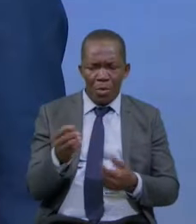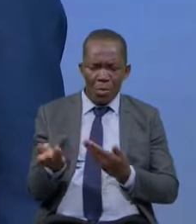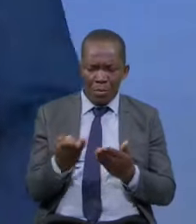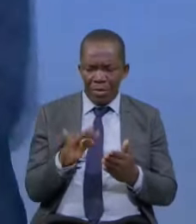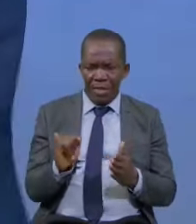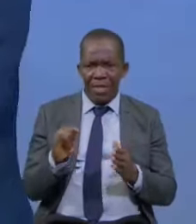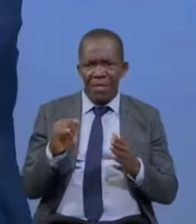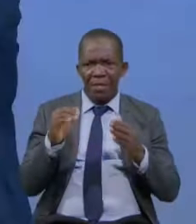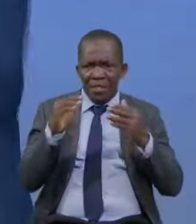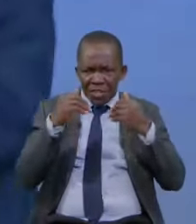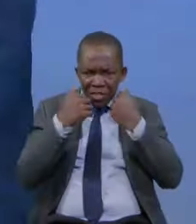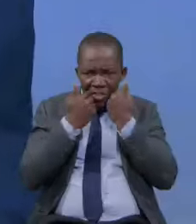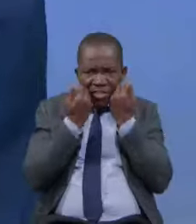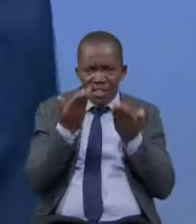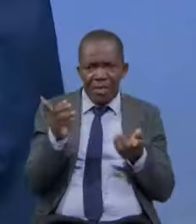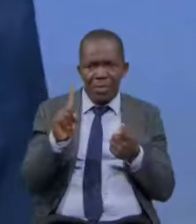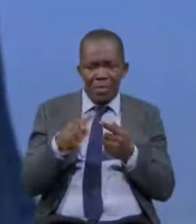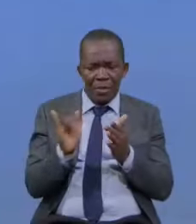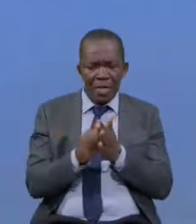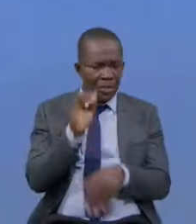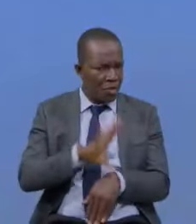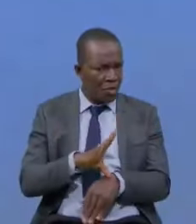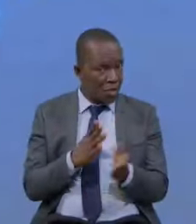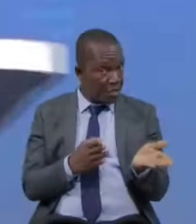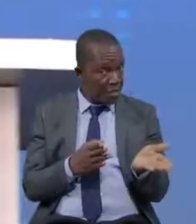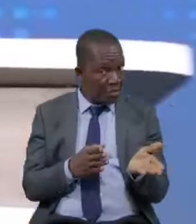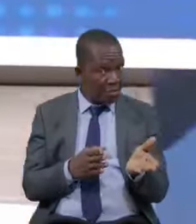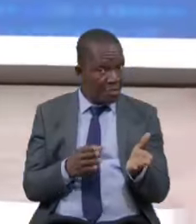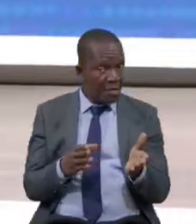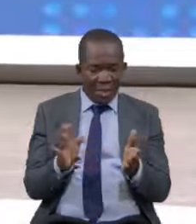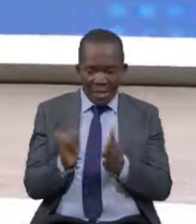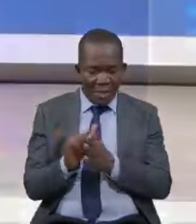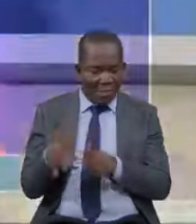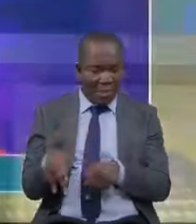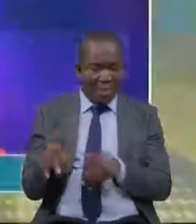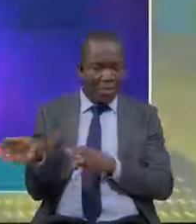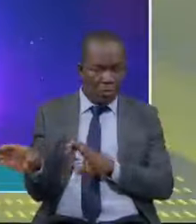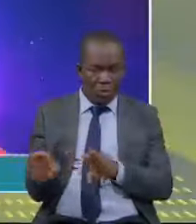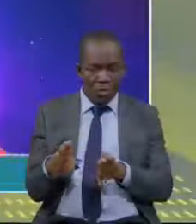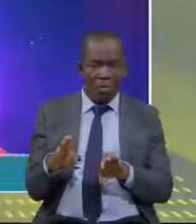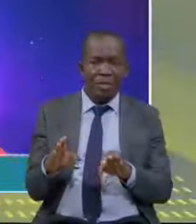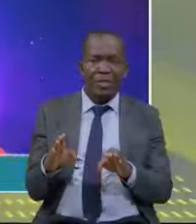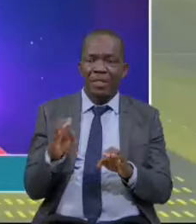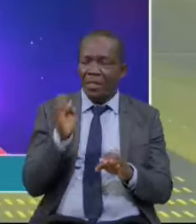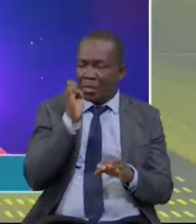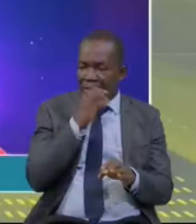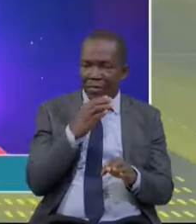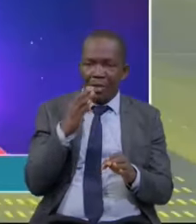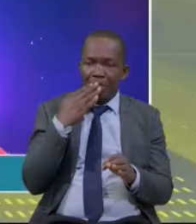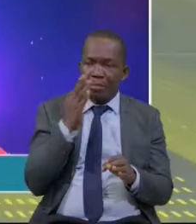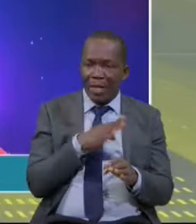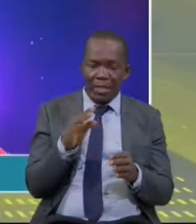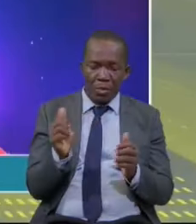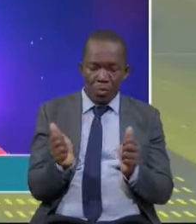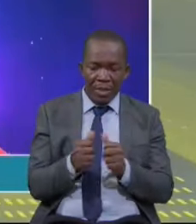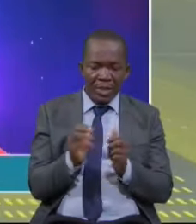The person you commit that evil thing with? He knows you are a church man. He knows you are a church woman. What